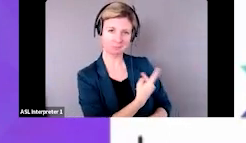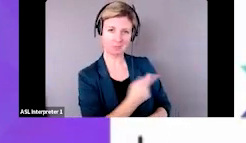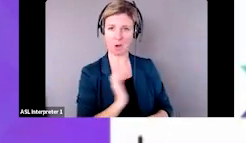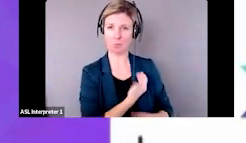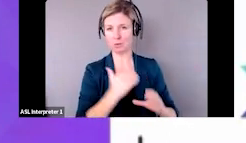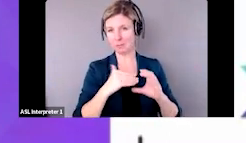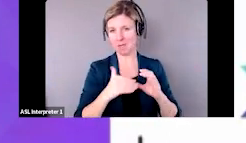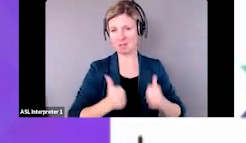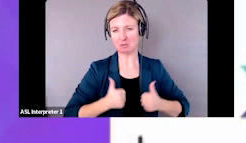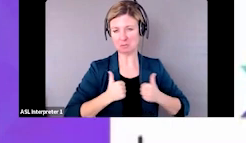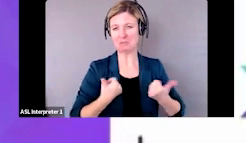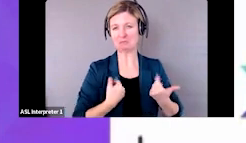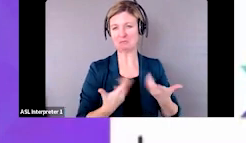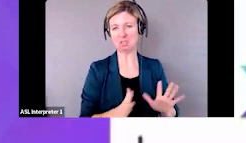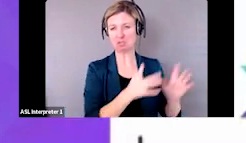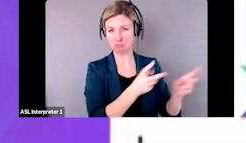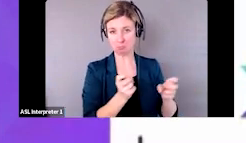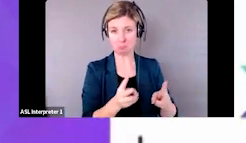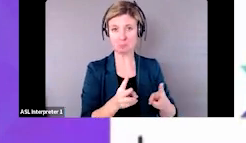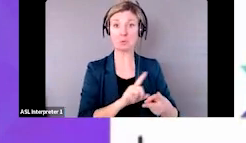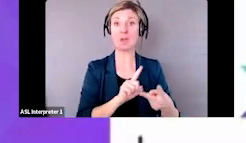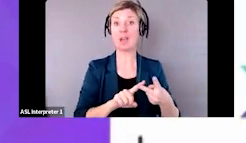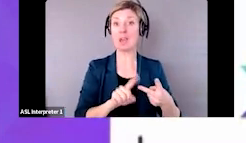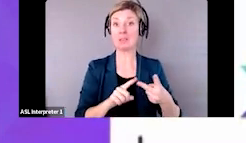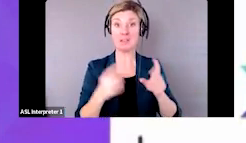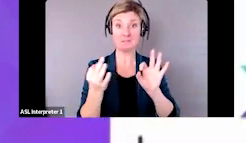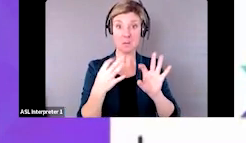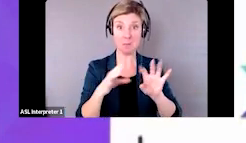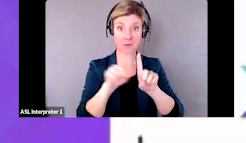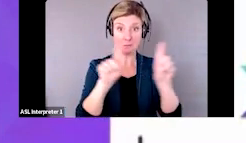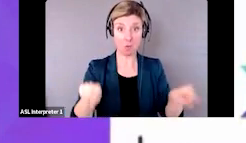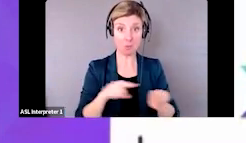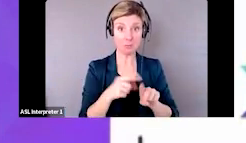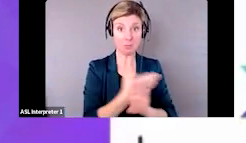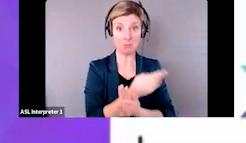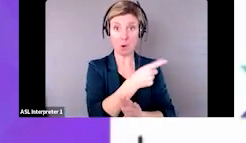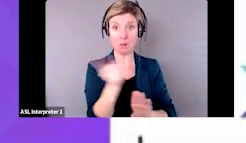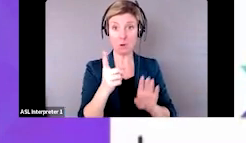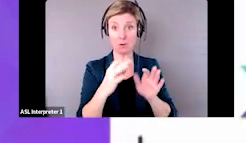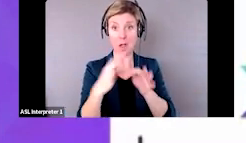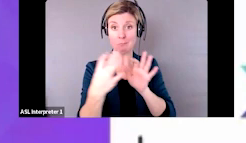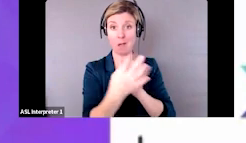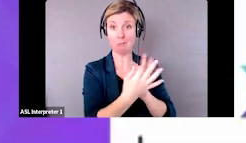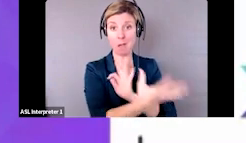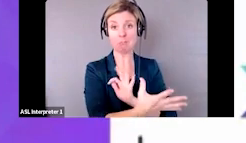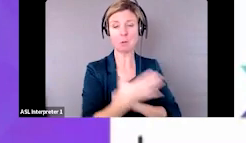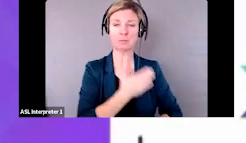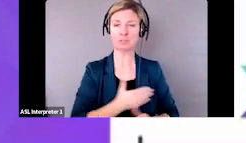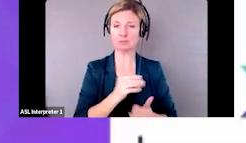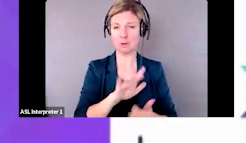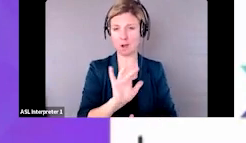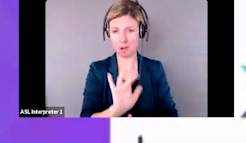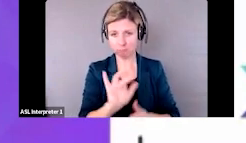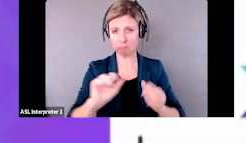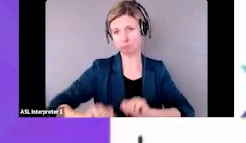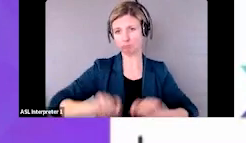posted a feedback form link in the chat. Please click on it and share your thoughts with us on the session and on the Toolkit Tuesday